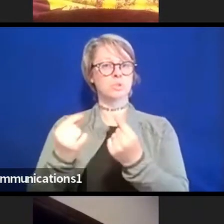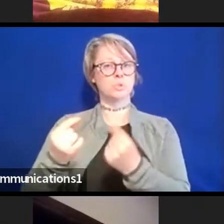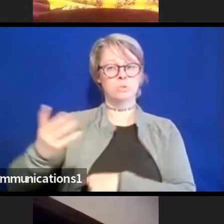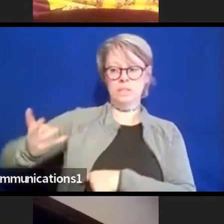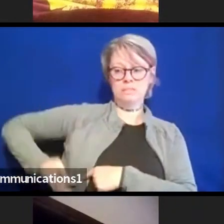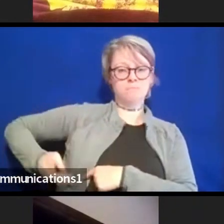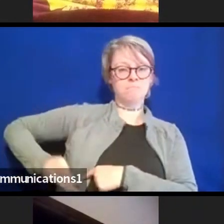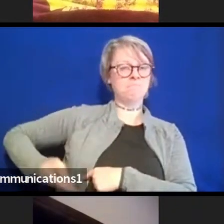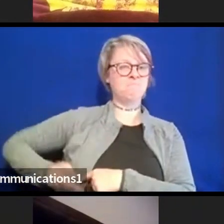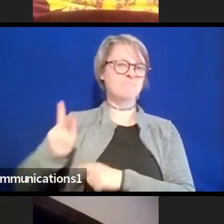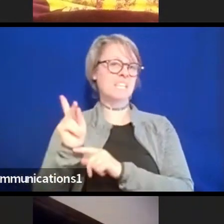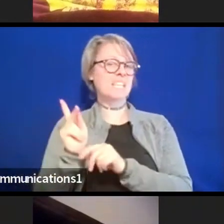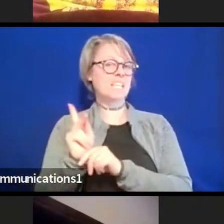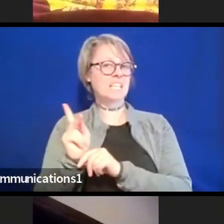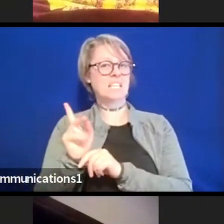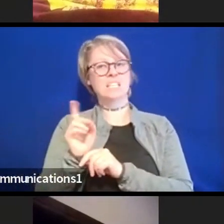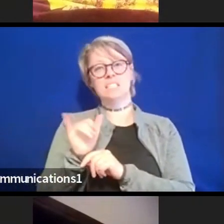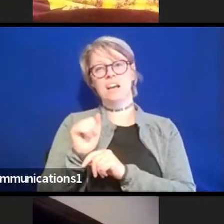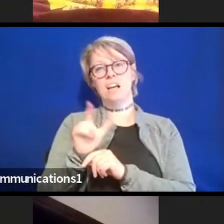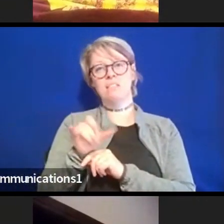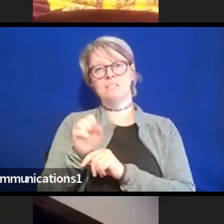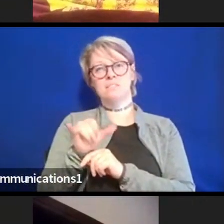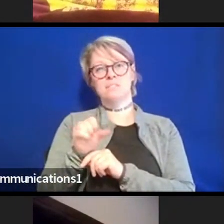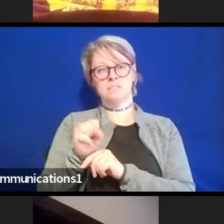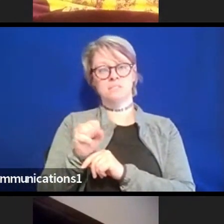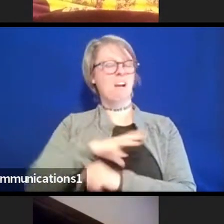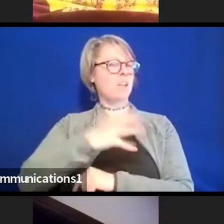anymore, the doctor obeys that